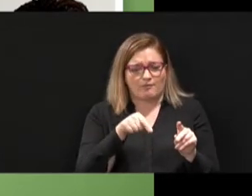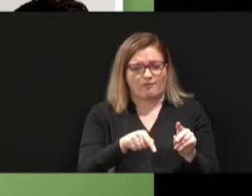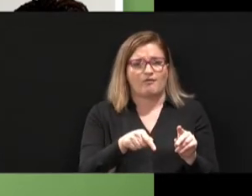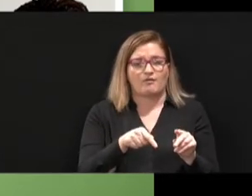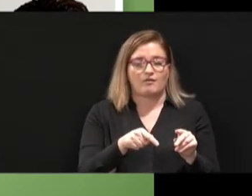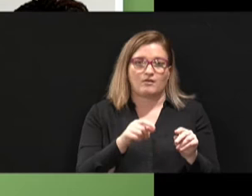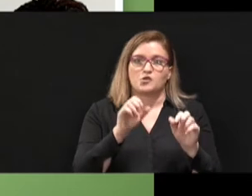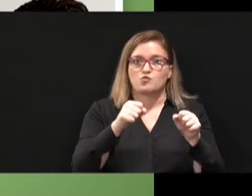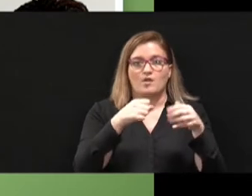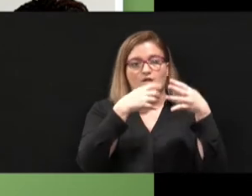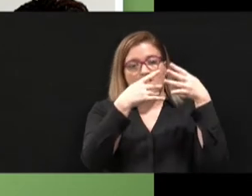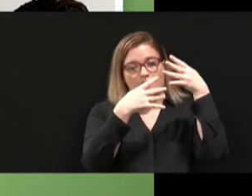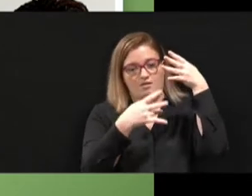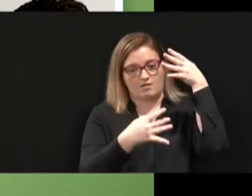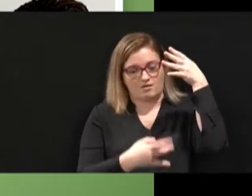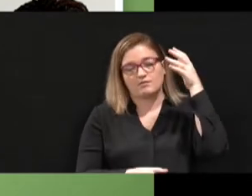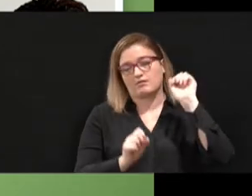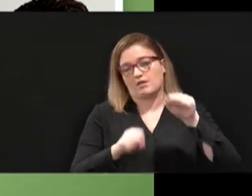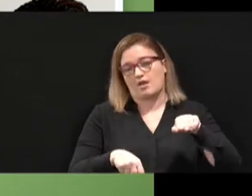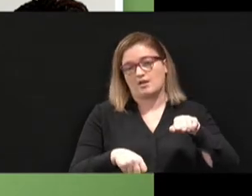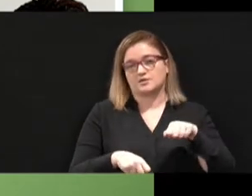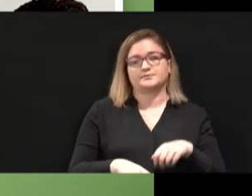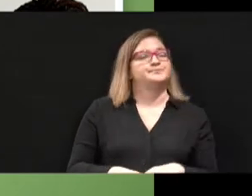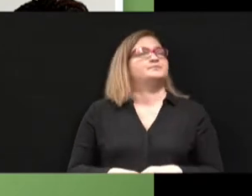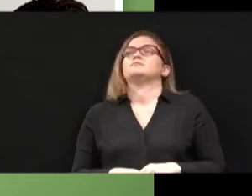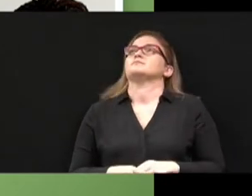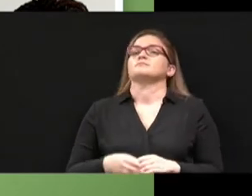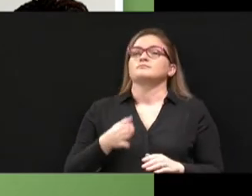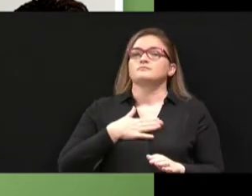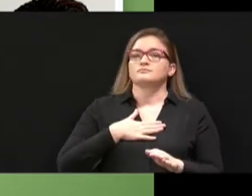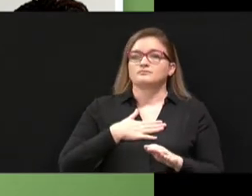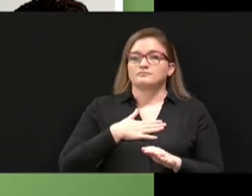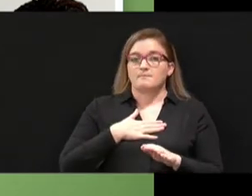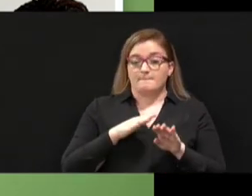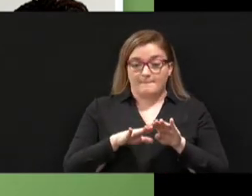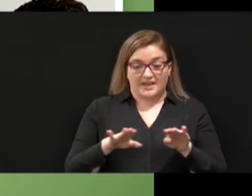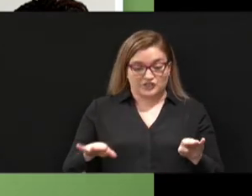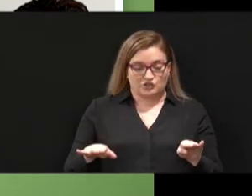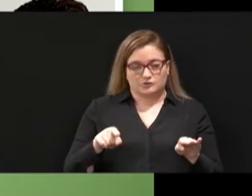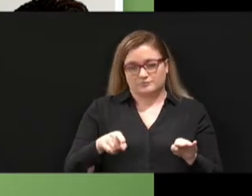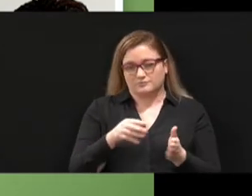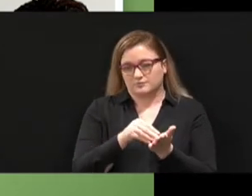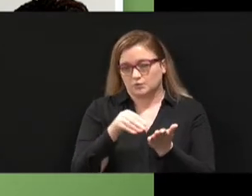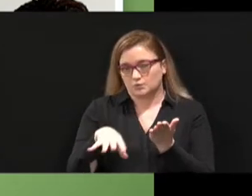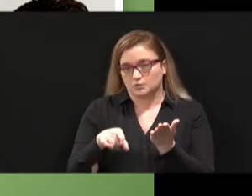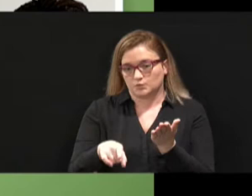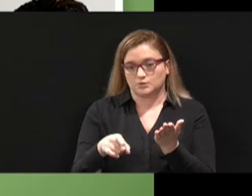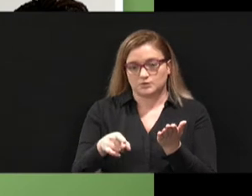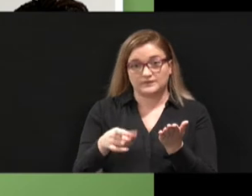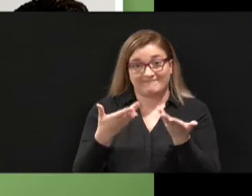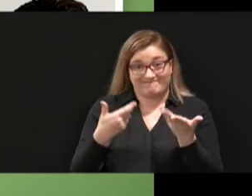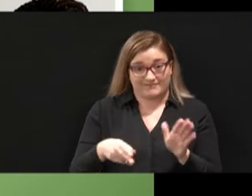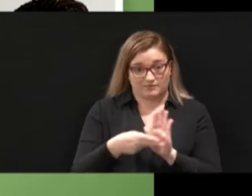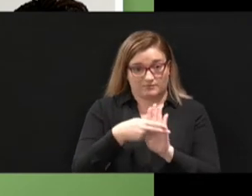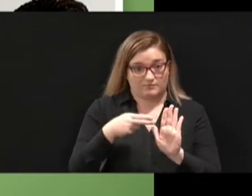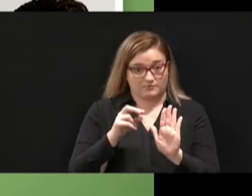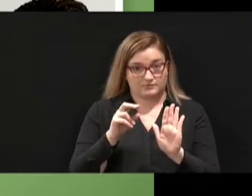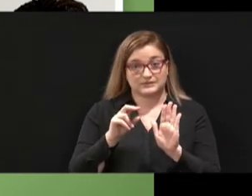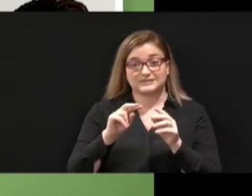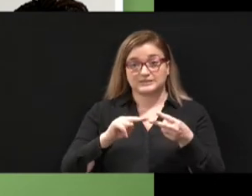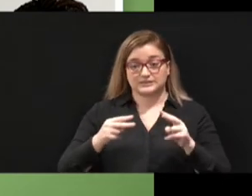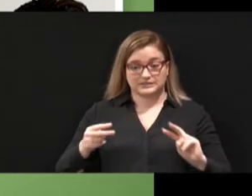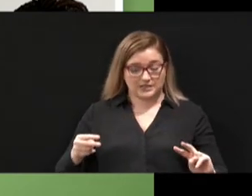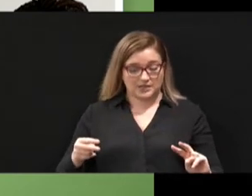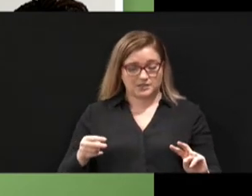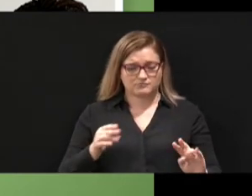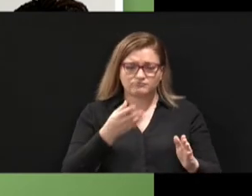on. And when my children are diagnosed with dyslexia, I let them know this. What I want to do, though, is find younger people